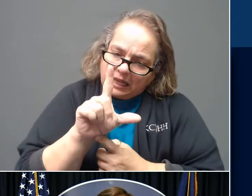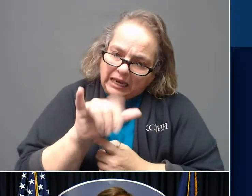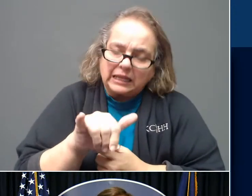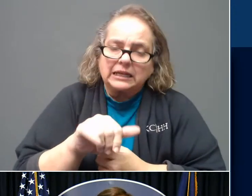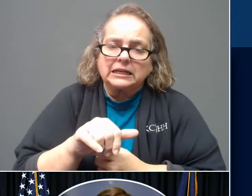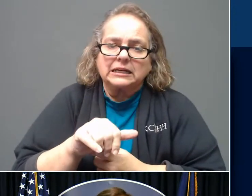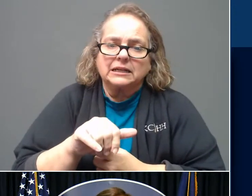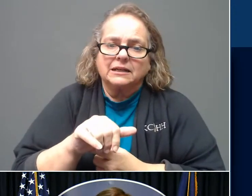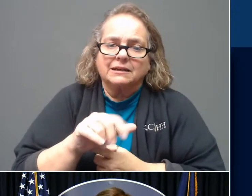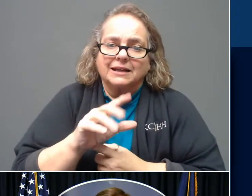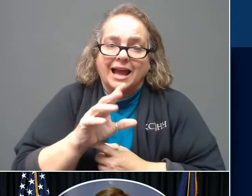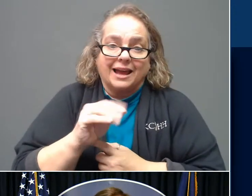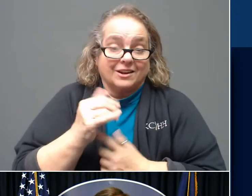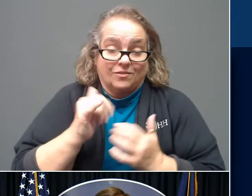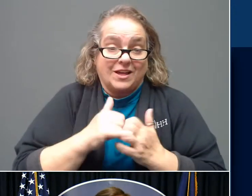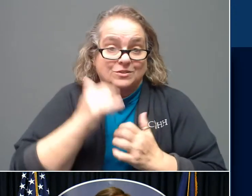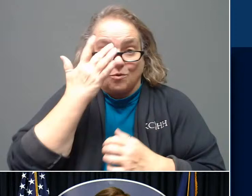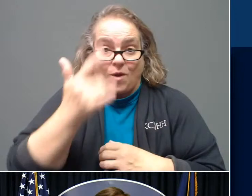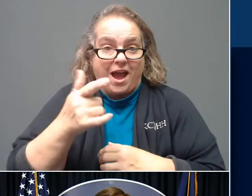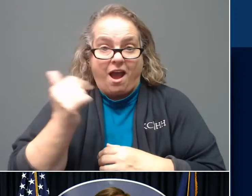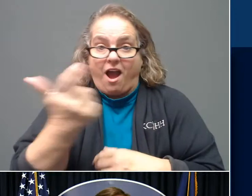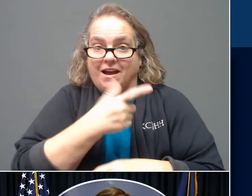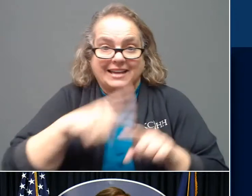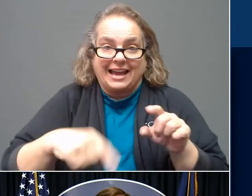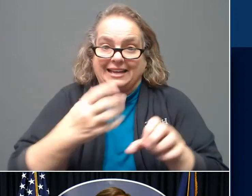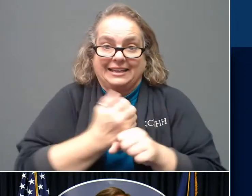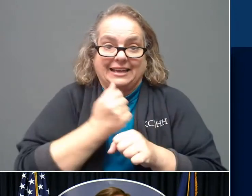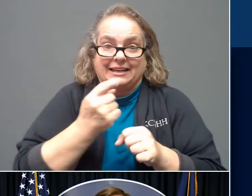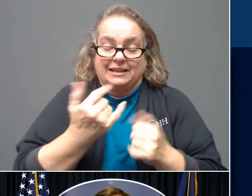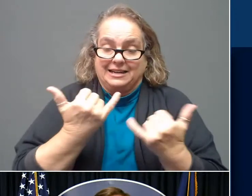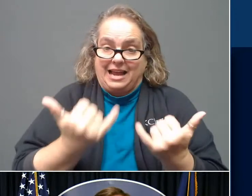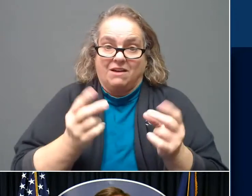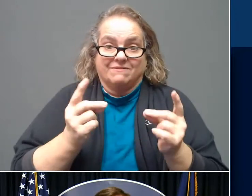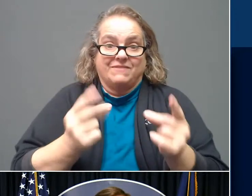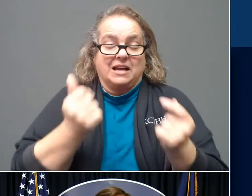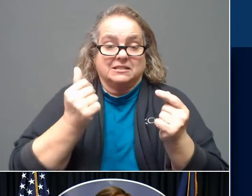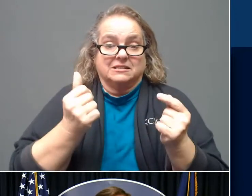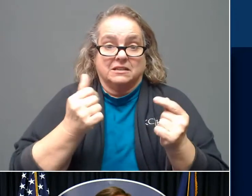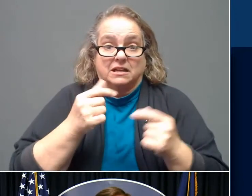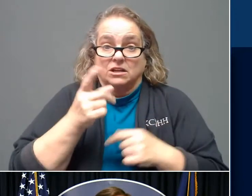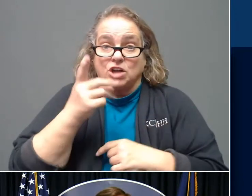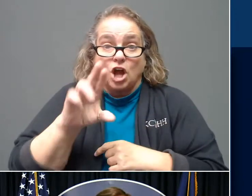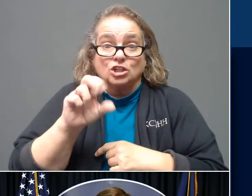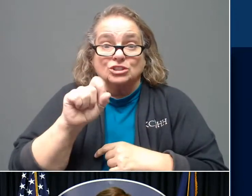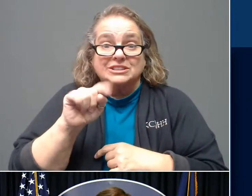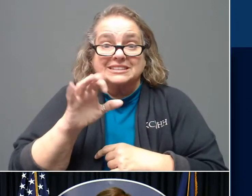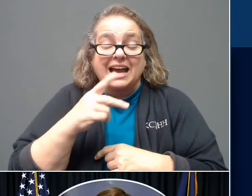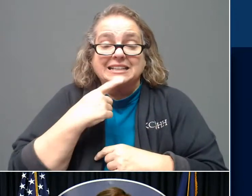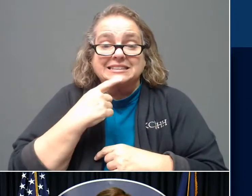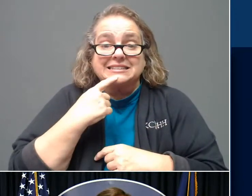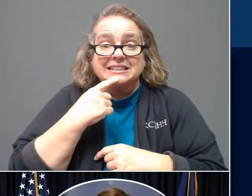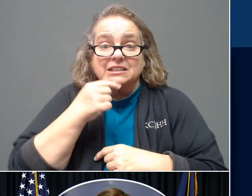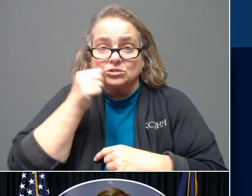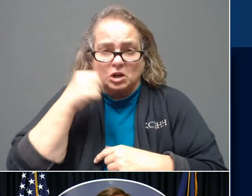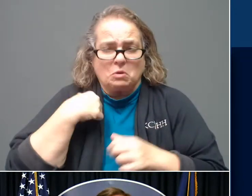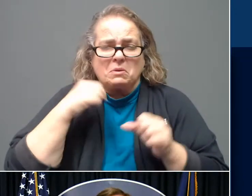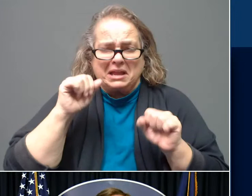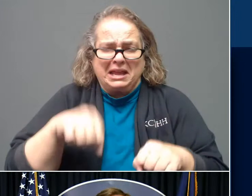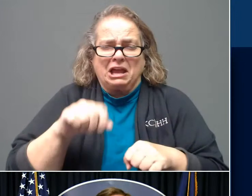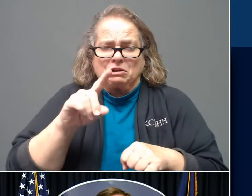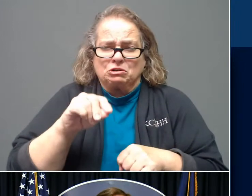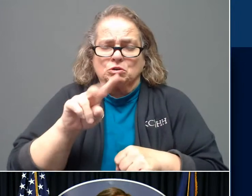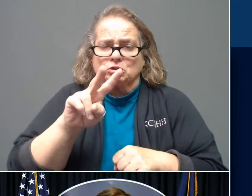to get it to you. Dr. Stack said yesterday we could probably do 250,000 vaccinations a week. But we're only